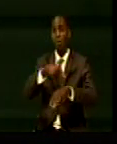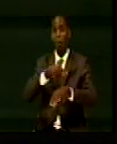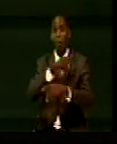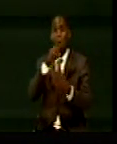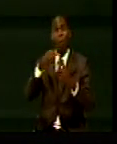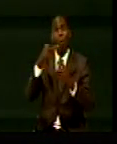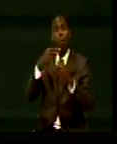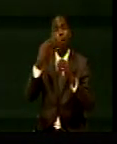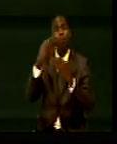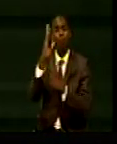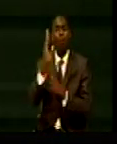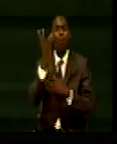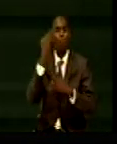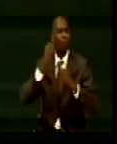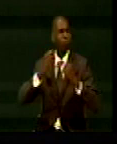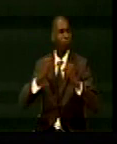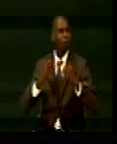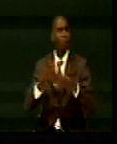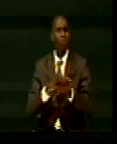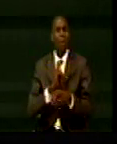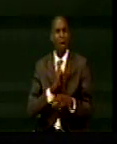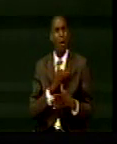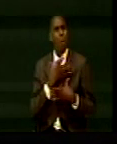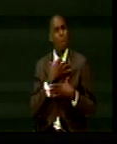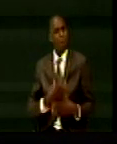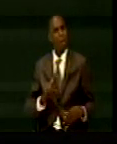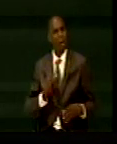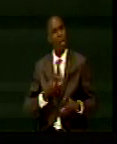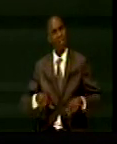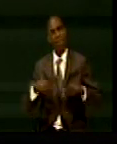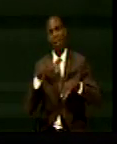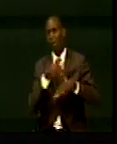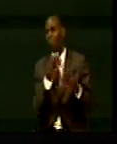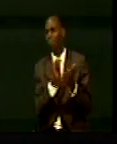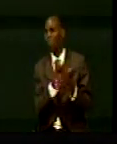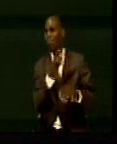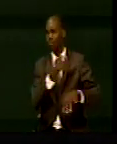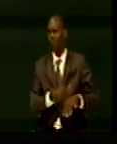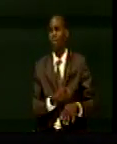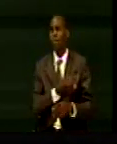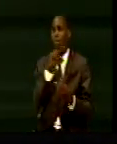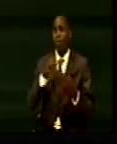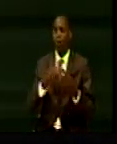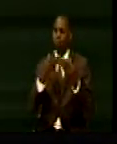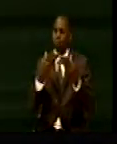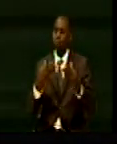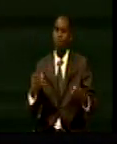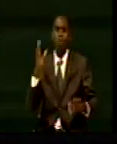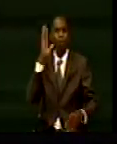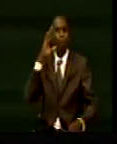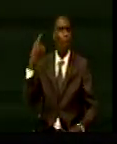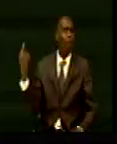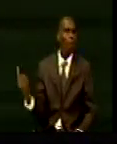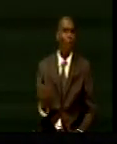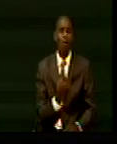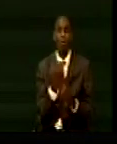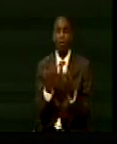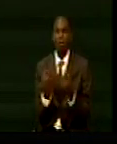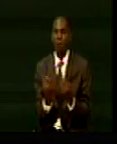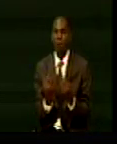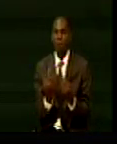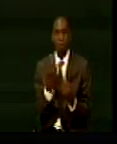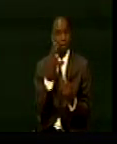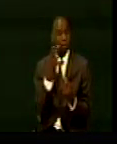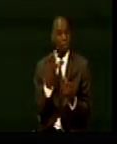wish I lived at that time when solution will always come, for it is in the